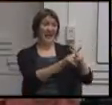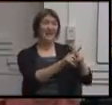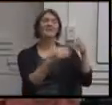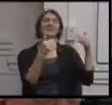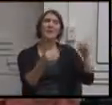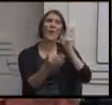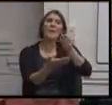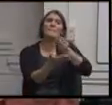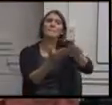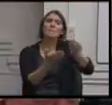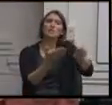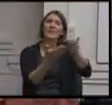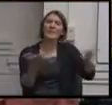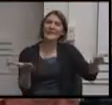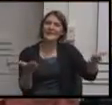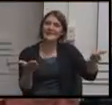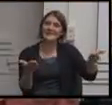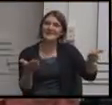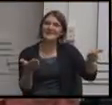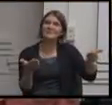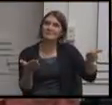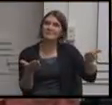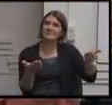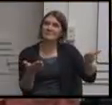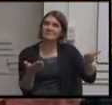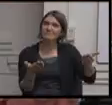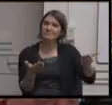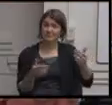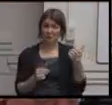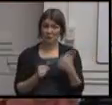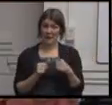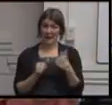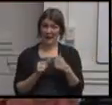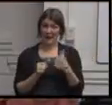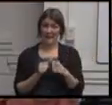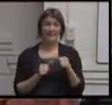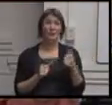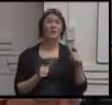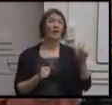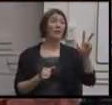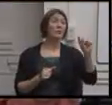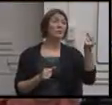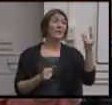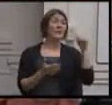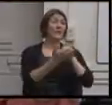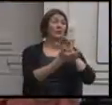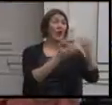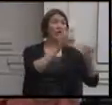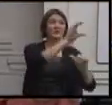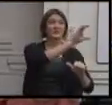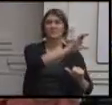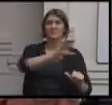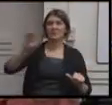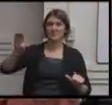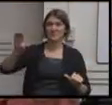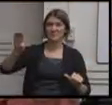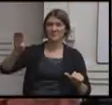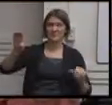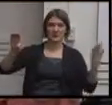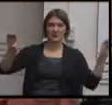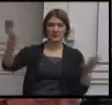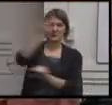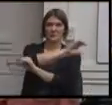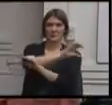the capital plan. You found out what happened when you took that $312,000 or $320, whatever the number